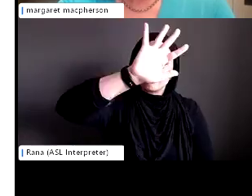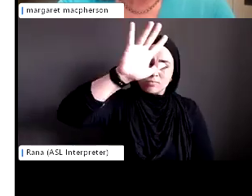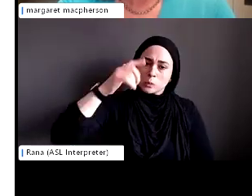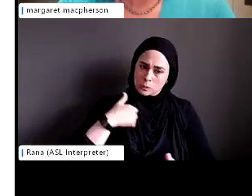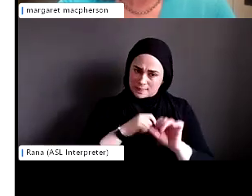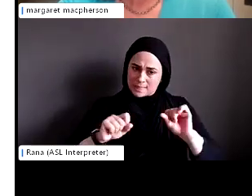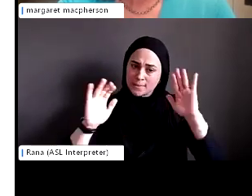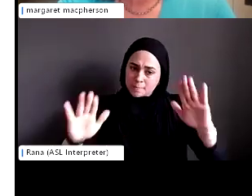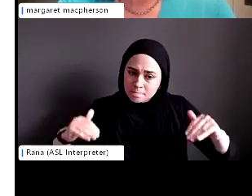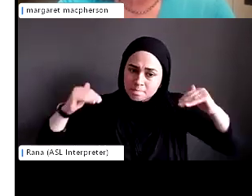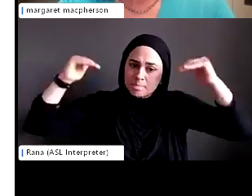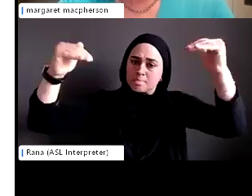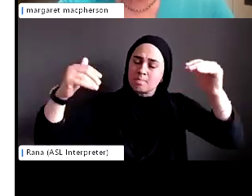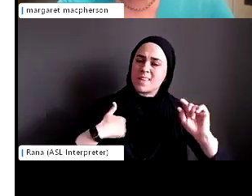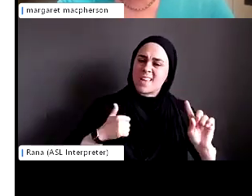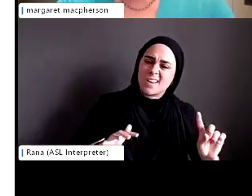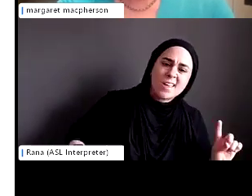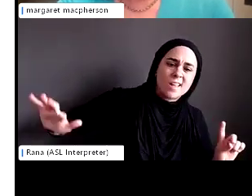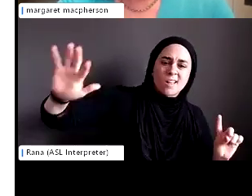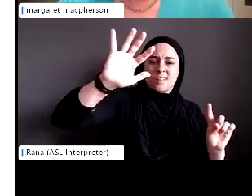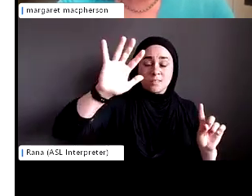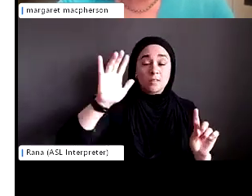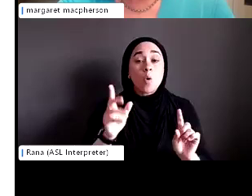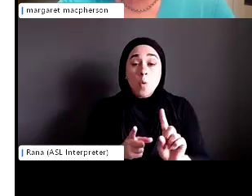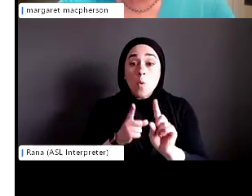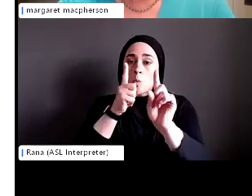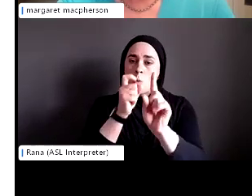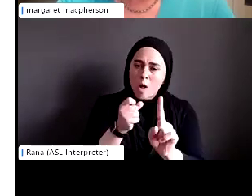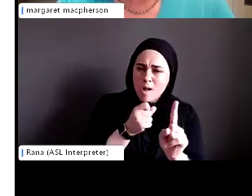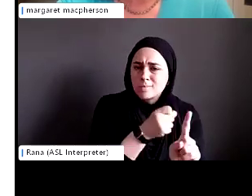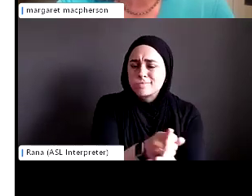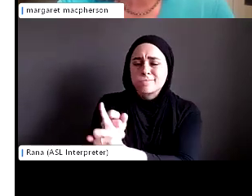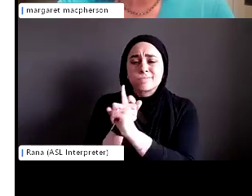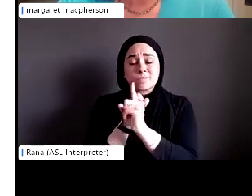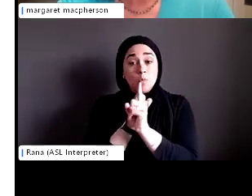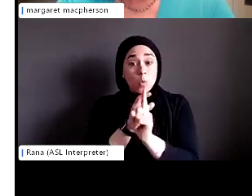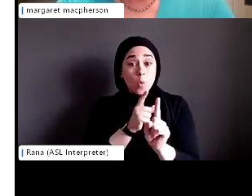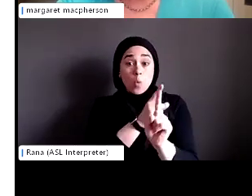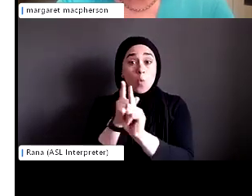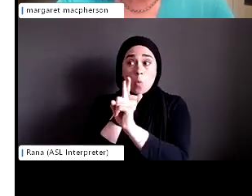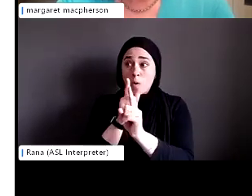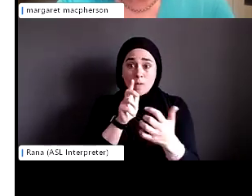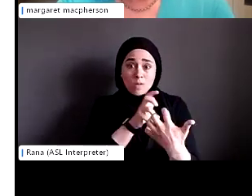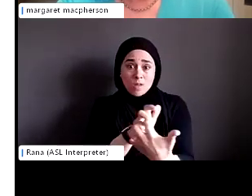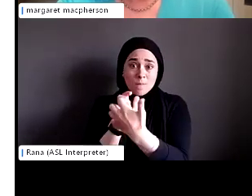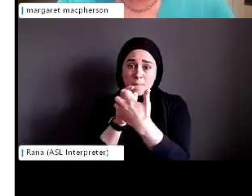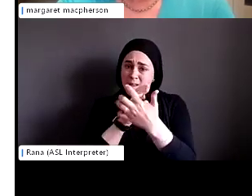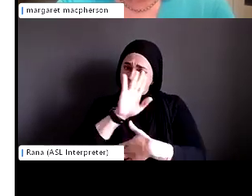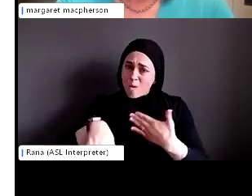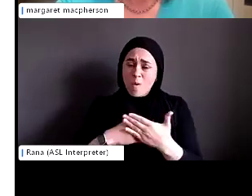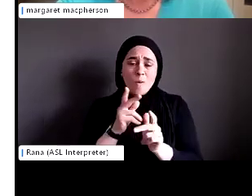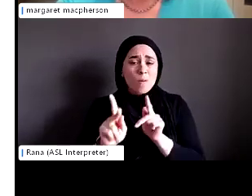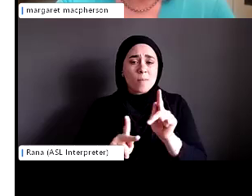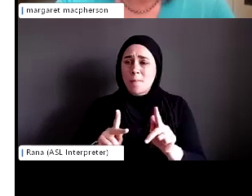here is achieving collective impact. These goals are relevant to everyone in the country. And what we